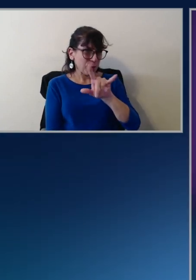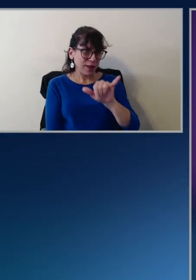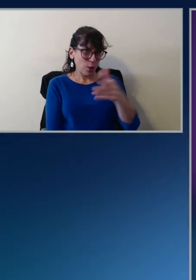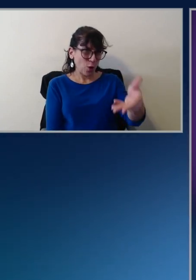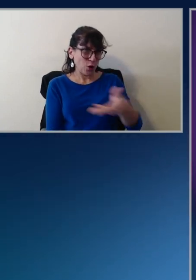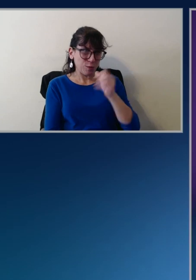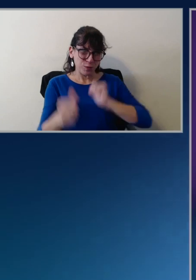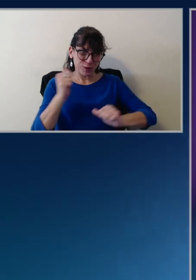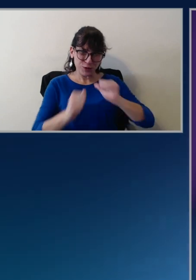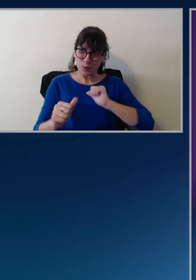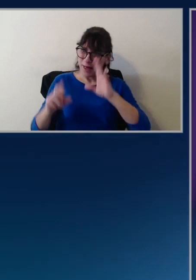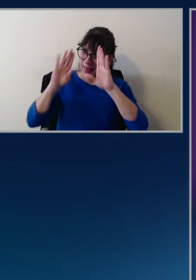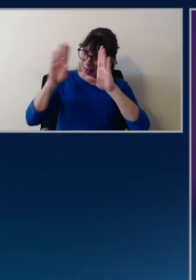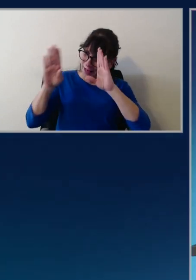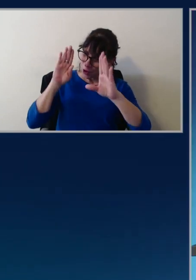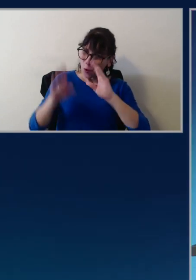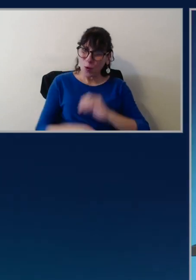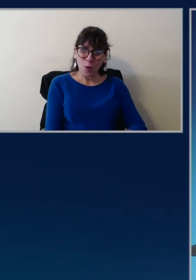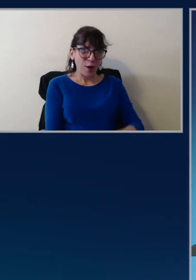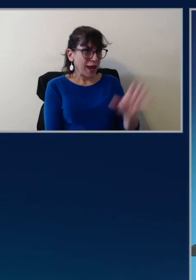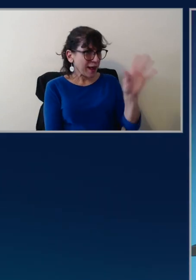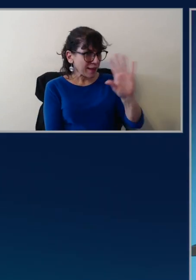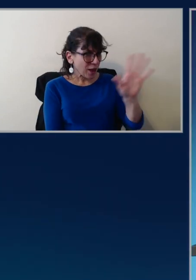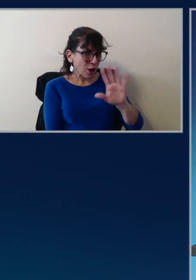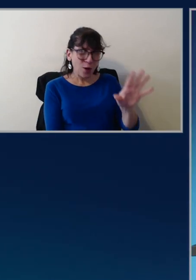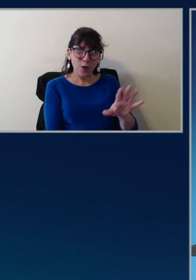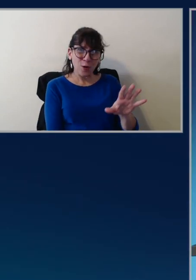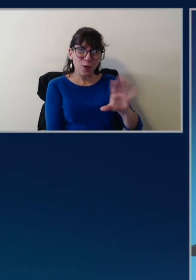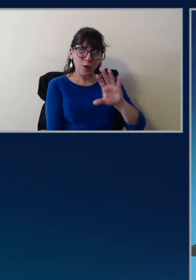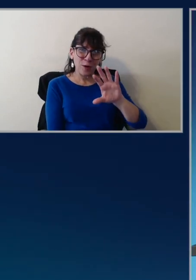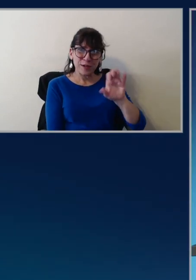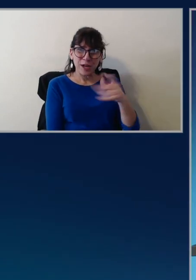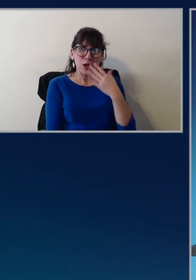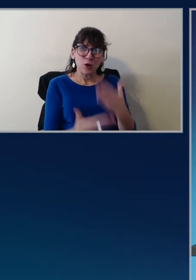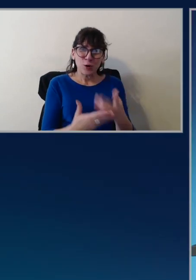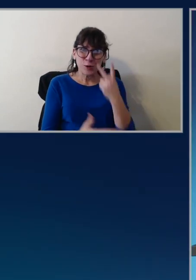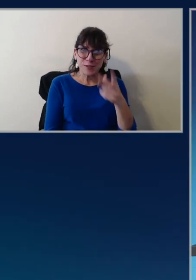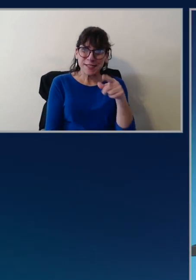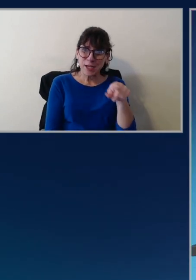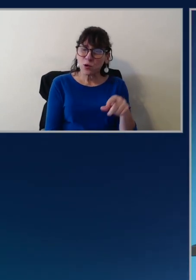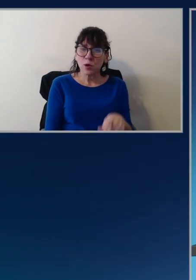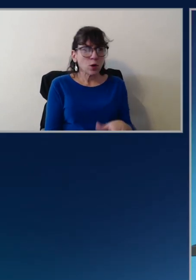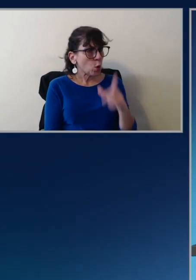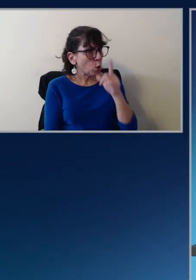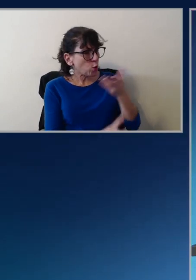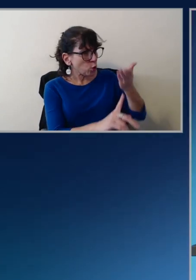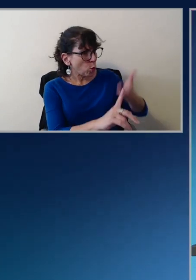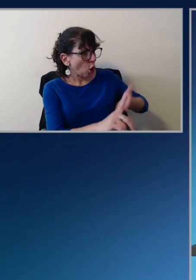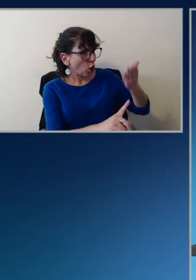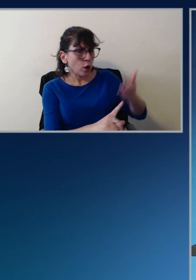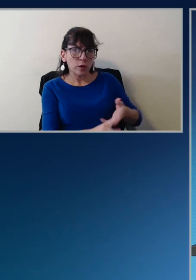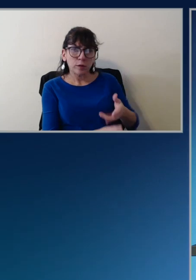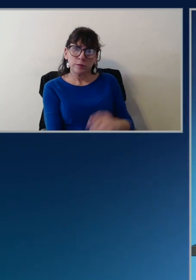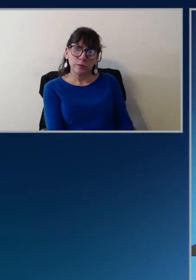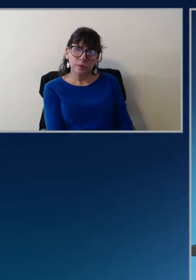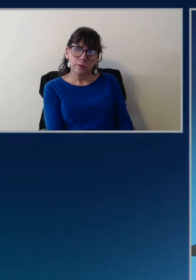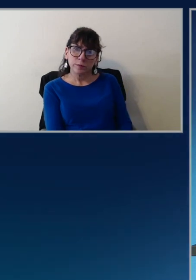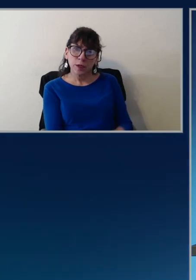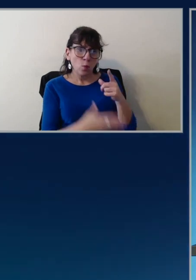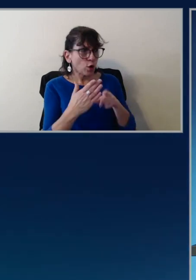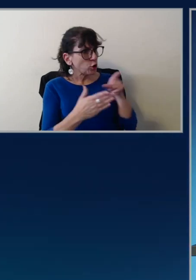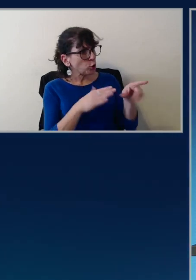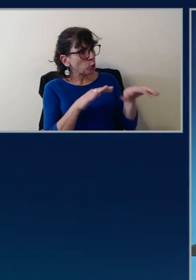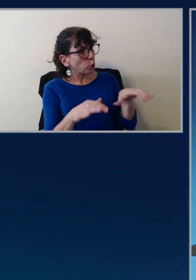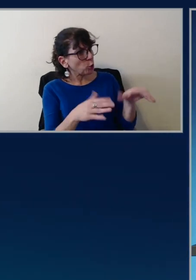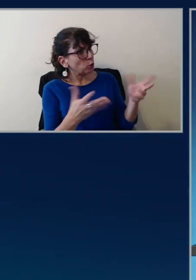Jasmine. Hi. I'm doing well. Hey, Chad. Good to see you out there. So, Emily, tell us who you are. Who are you? What do you do?